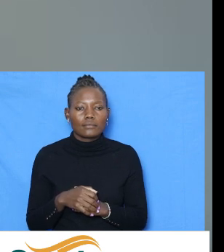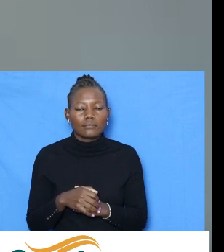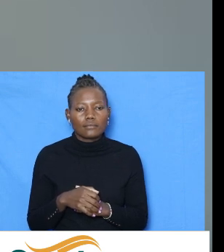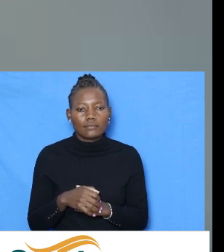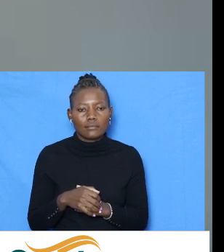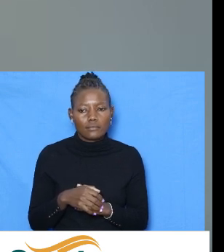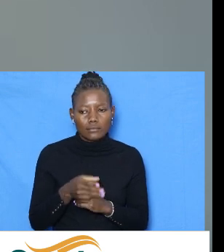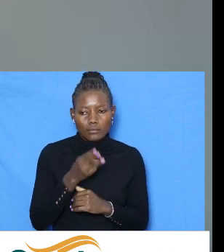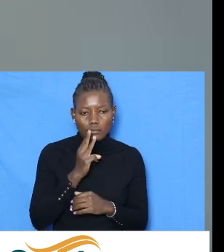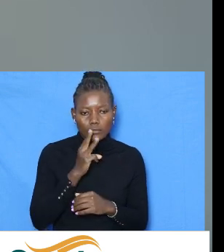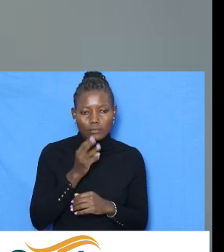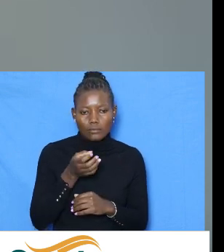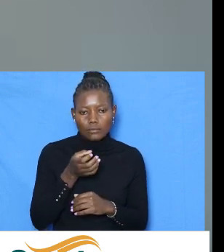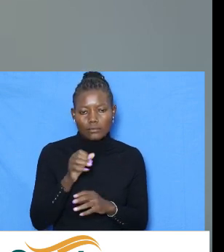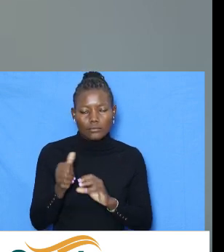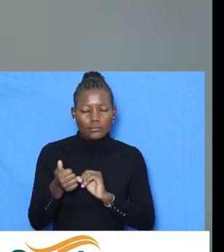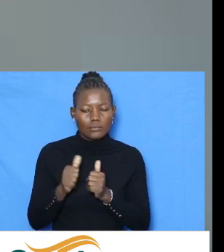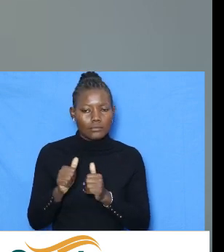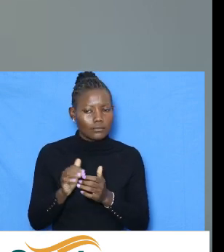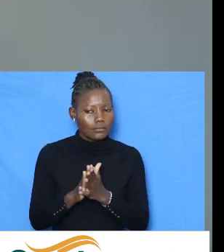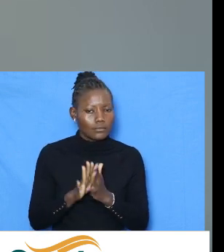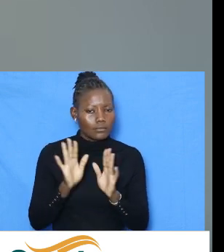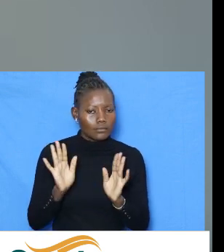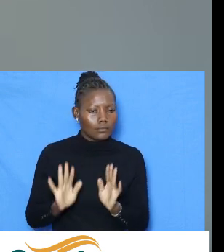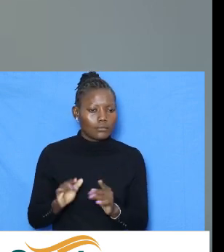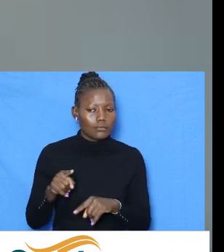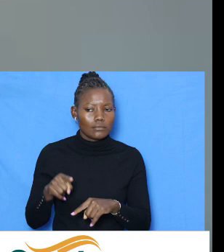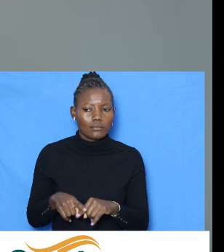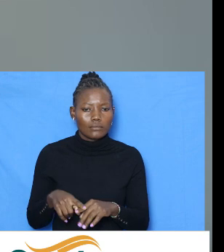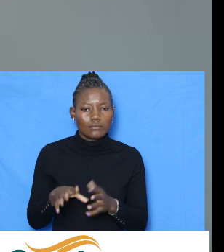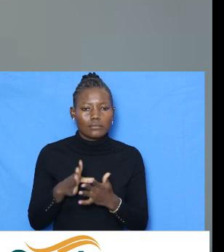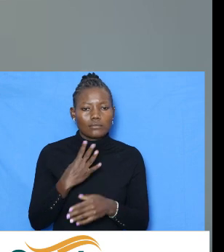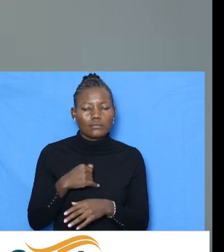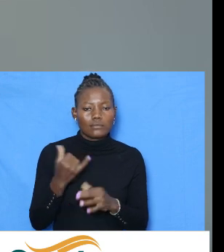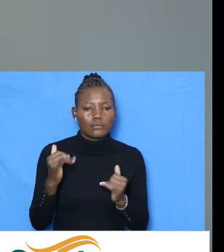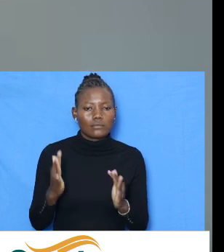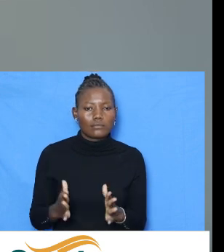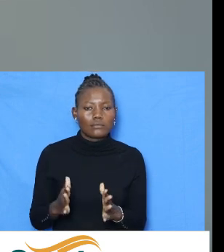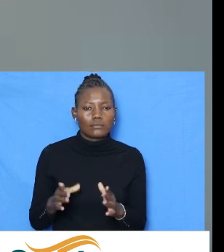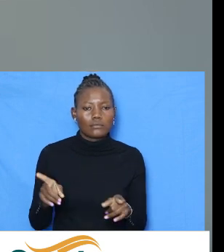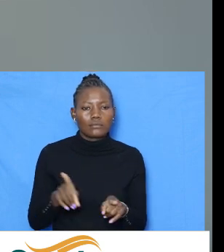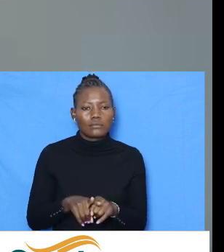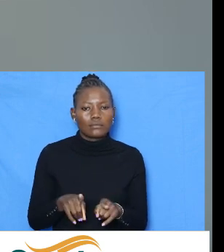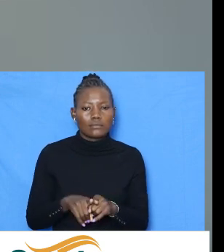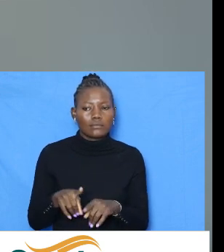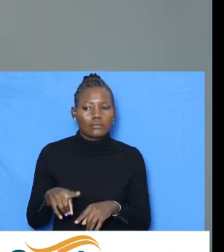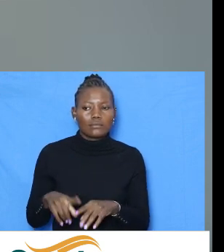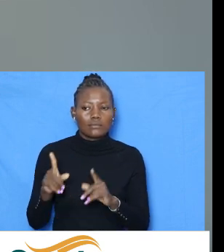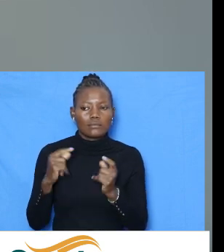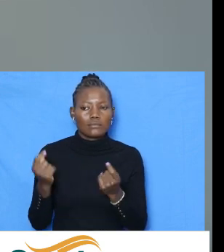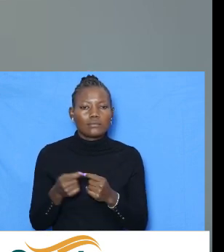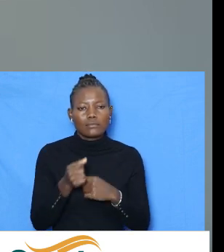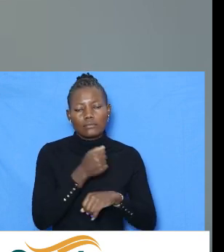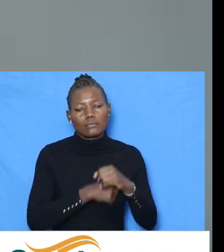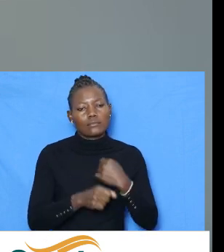hydration in sports is dependent on a few things. One is dependent on the needs of the athletes. Two is dependent on the type of activity